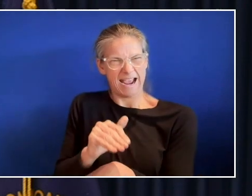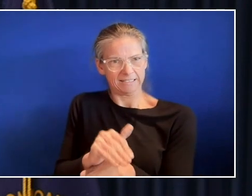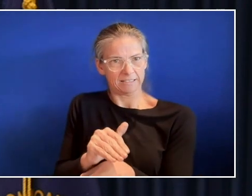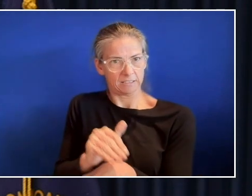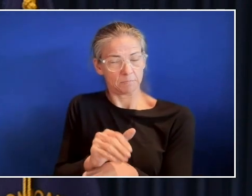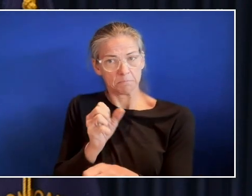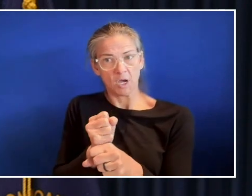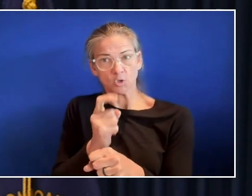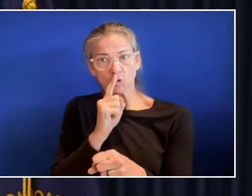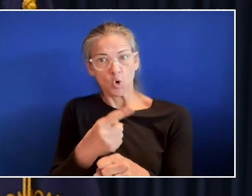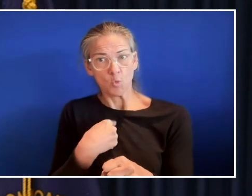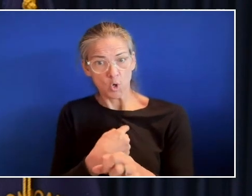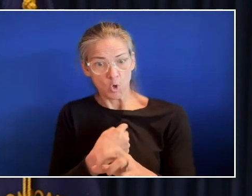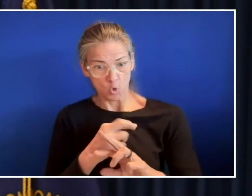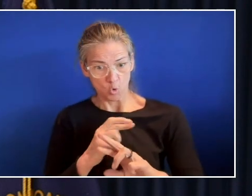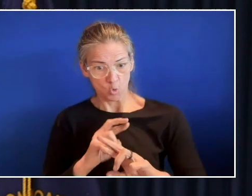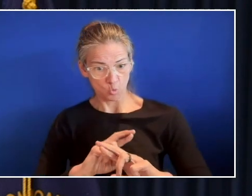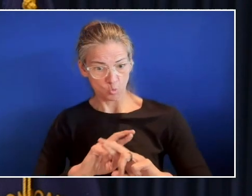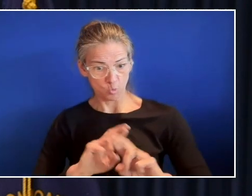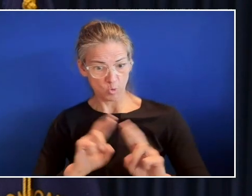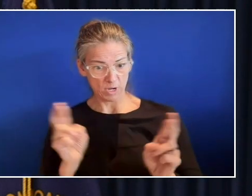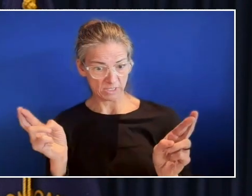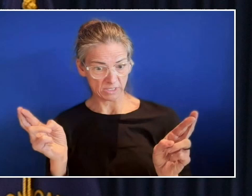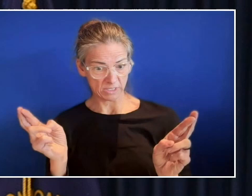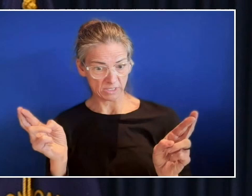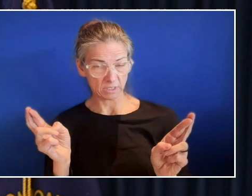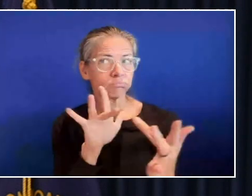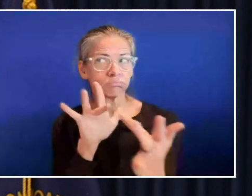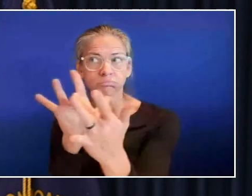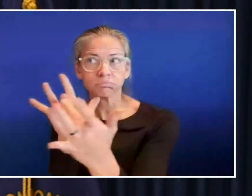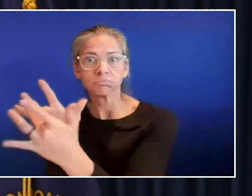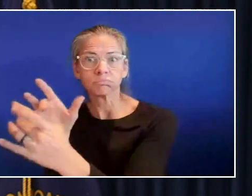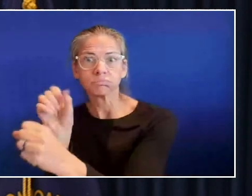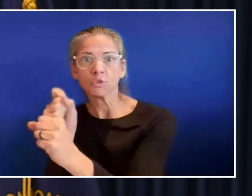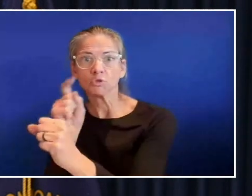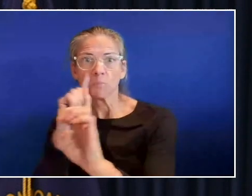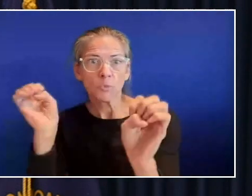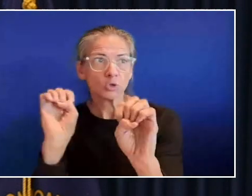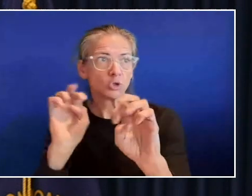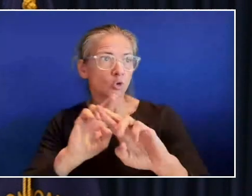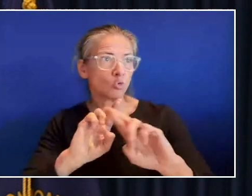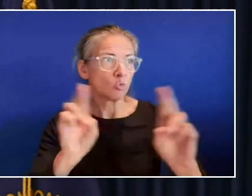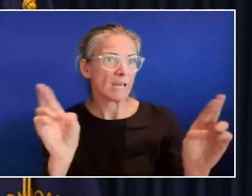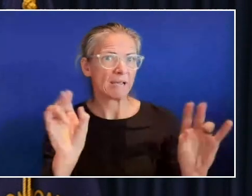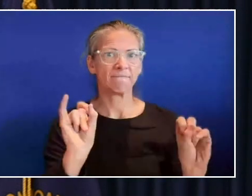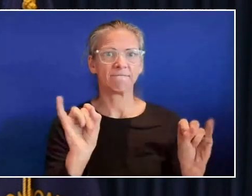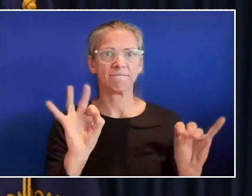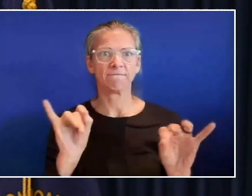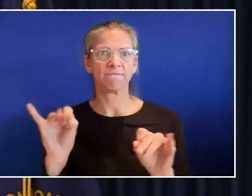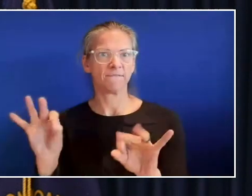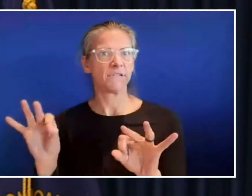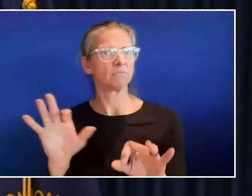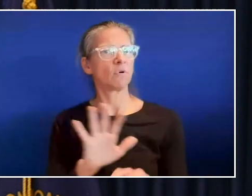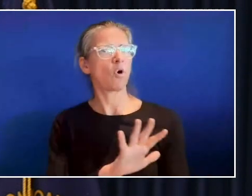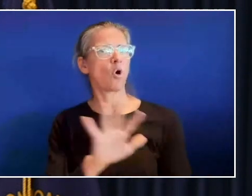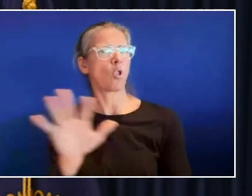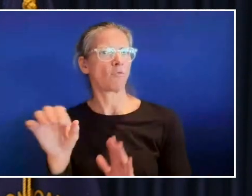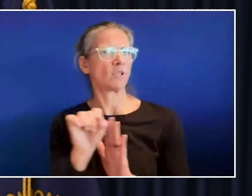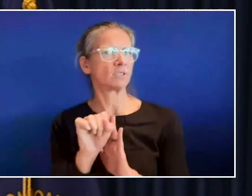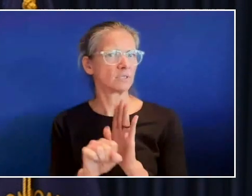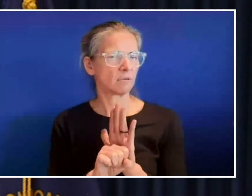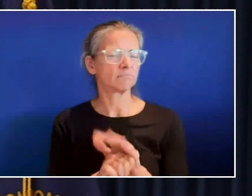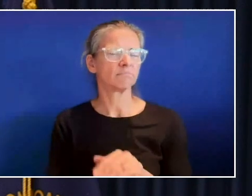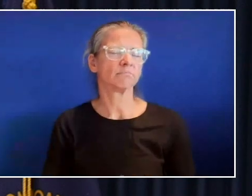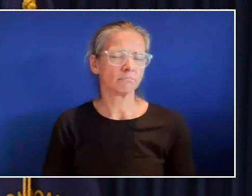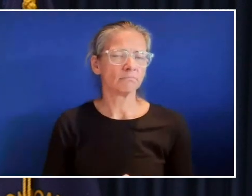to make sure that we're ready, and we're reaching out to all the emergency management folks all the way across the